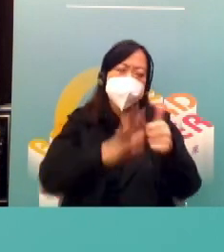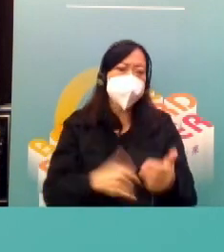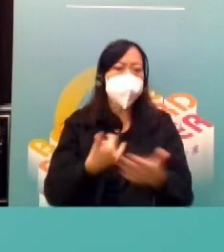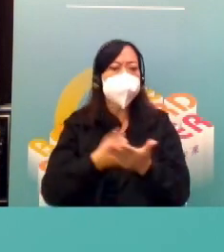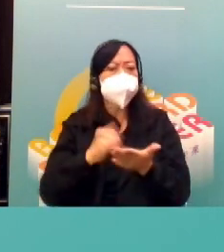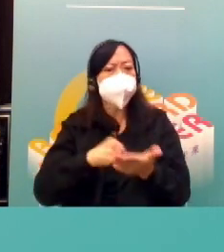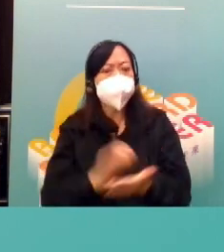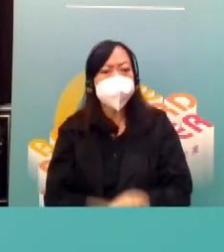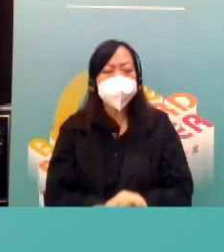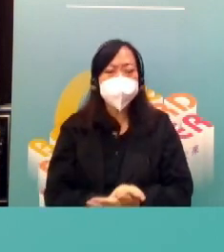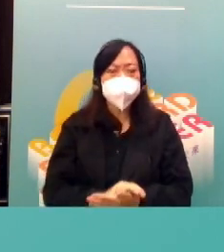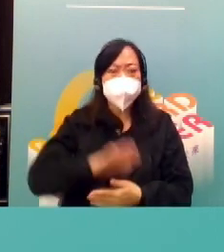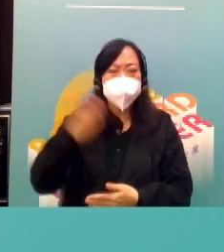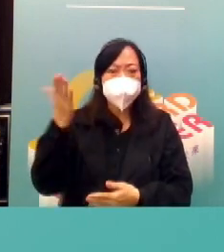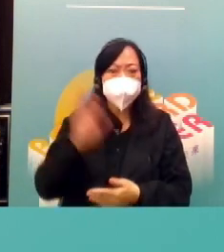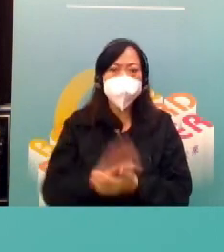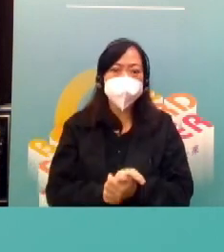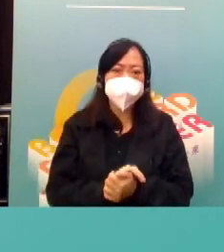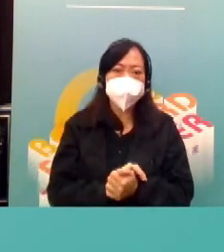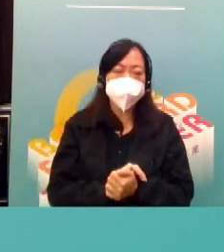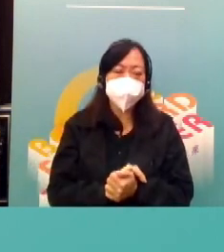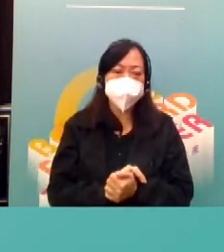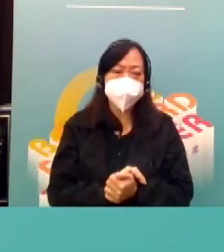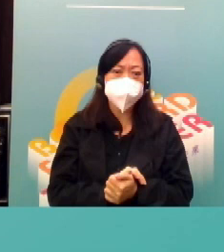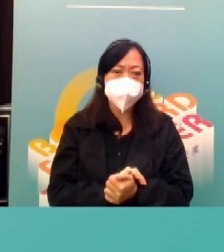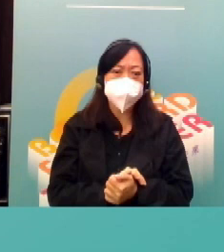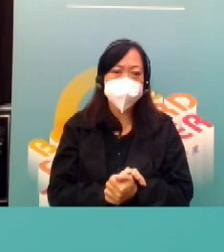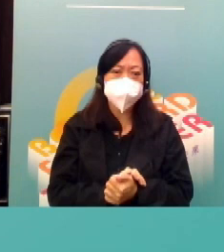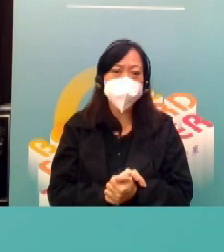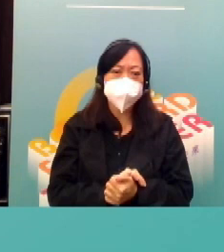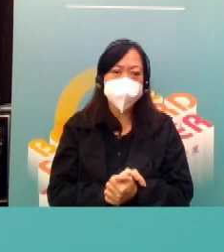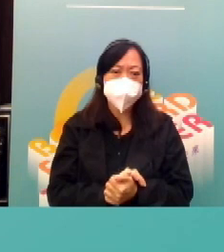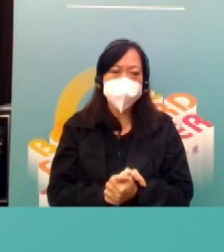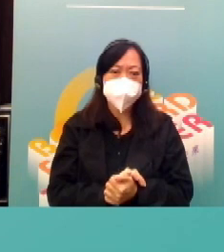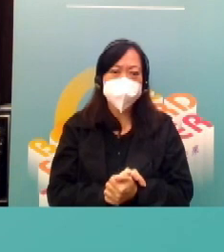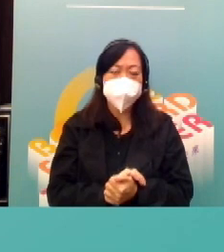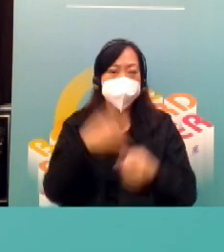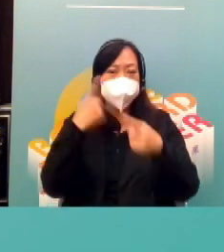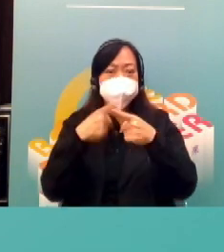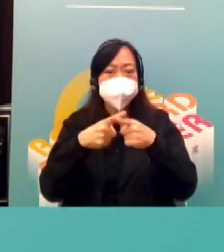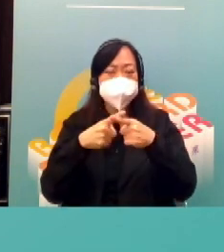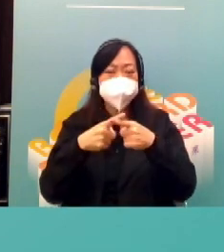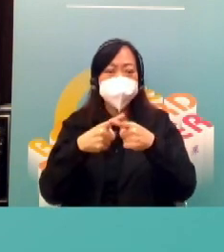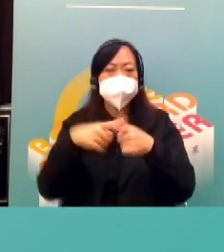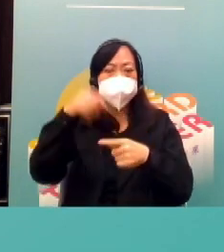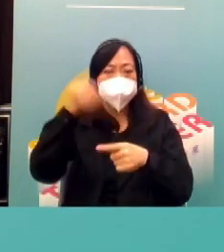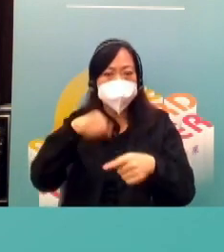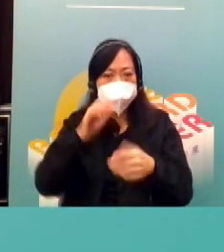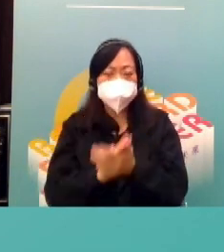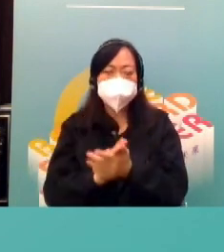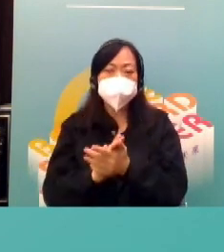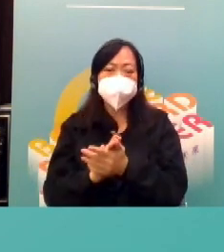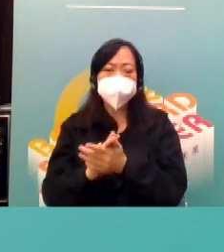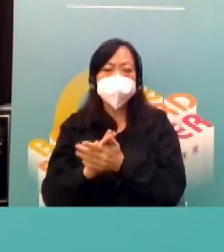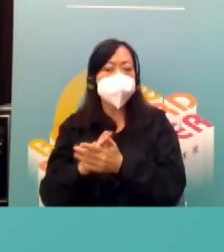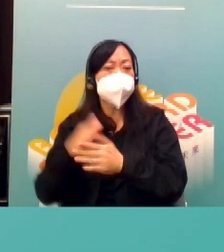you formally recognize a social enterprise or not? These sorts of questions, kind of, do we know if that's